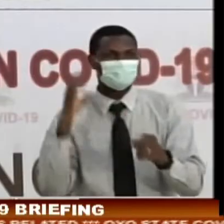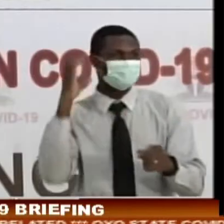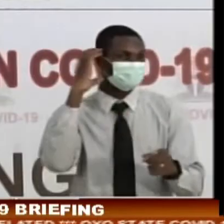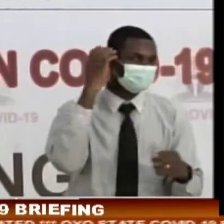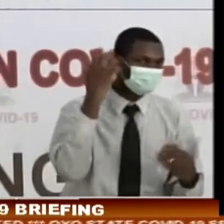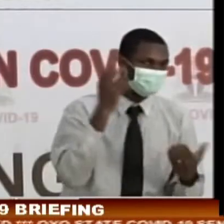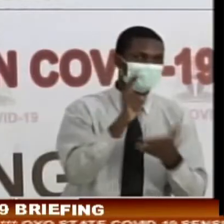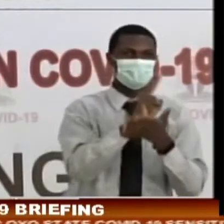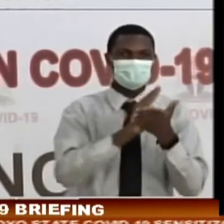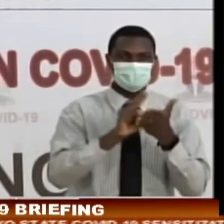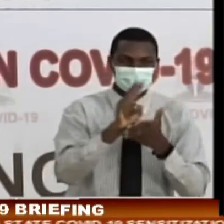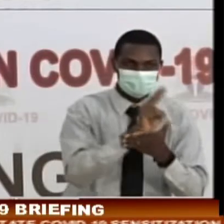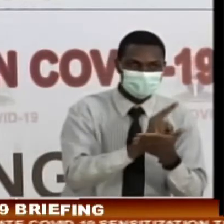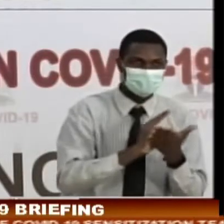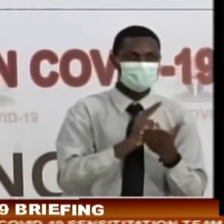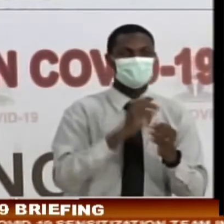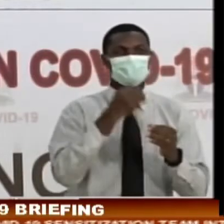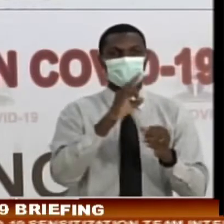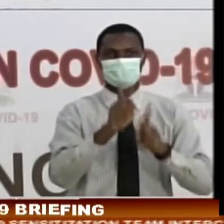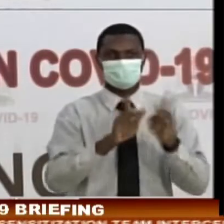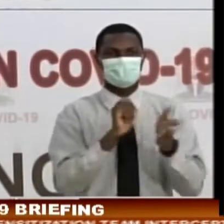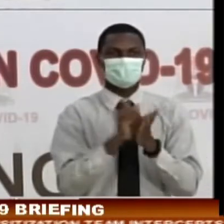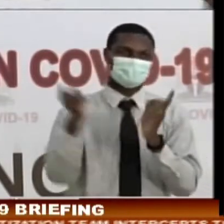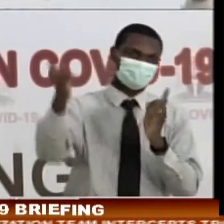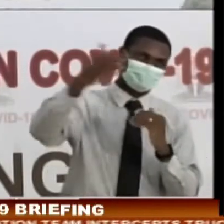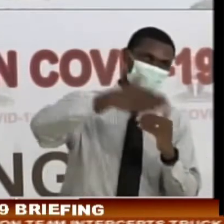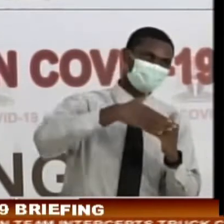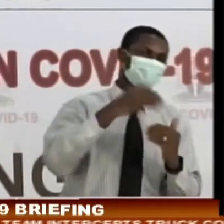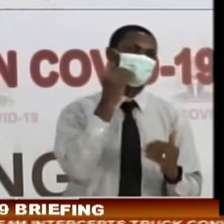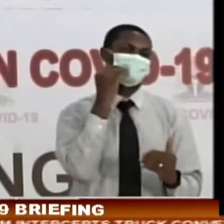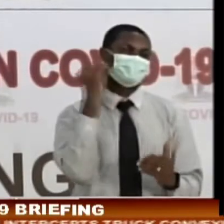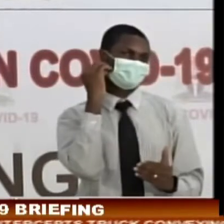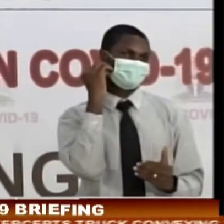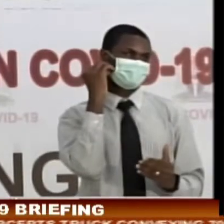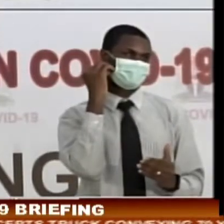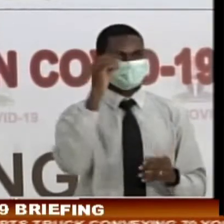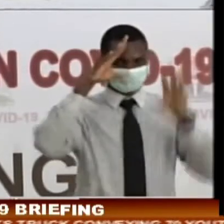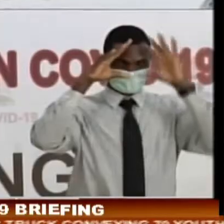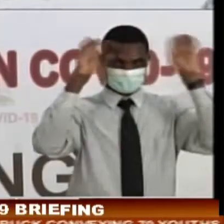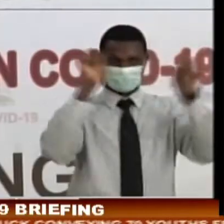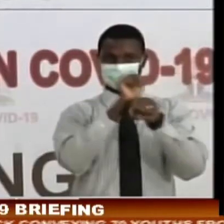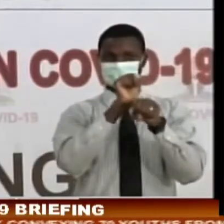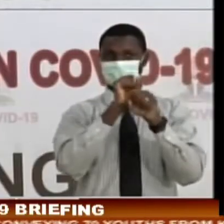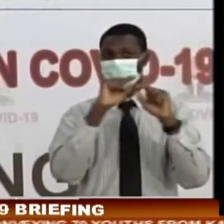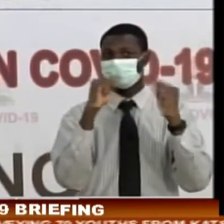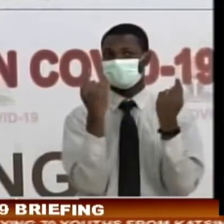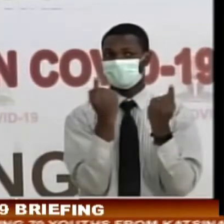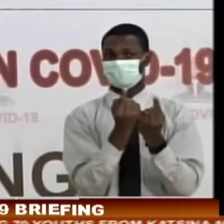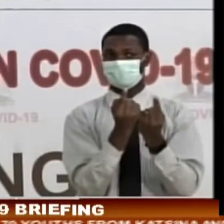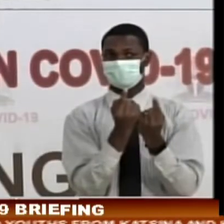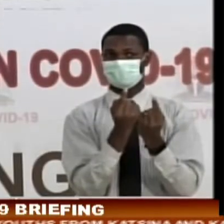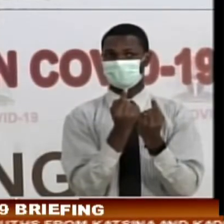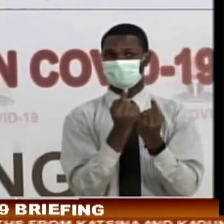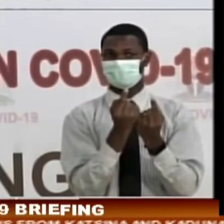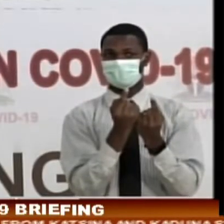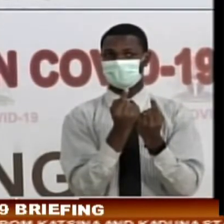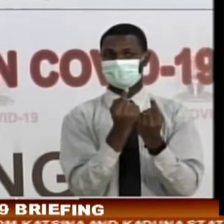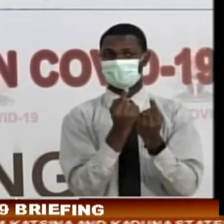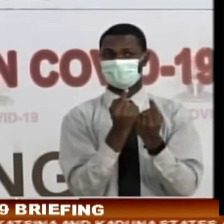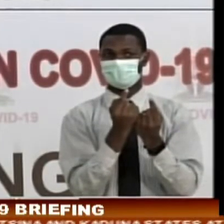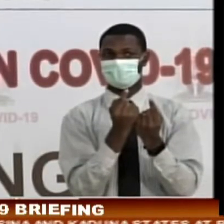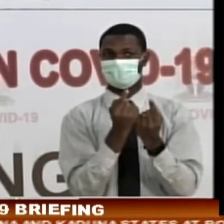the rores the presidential s force is saddened by the conduct of some of